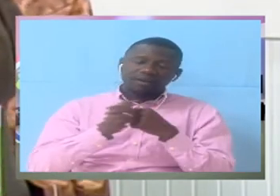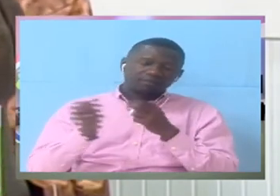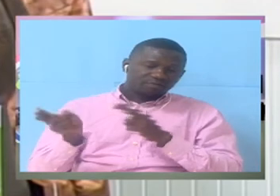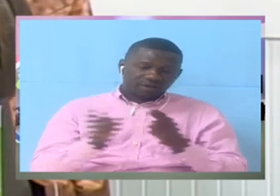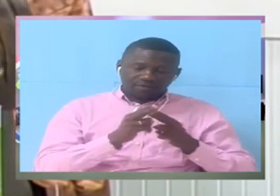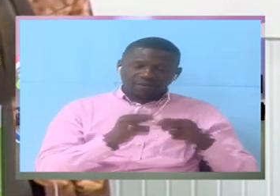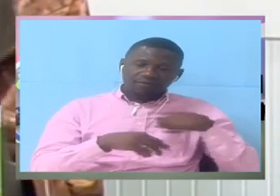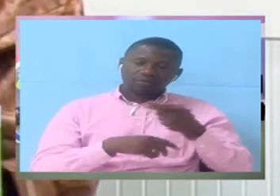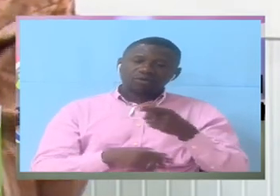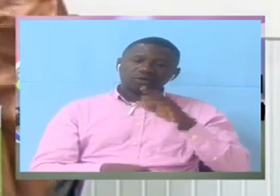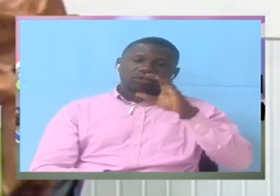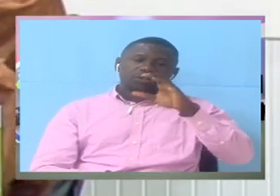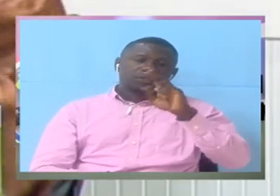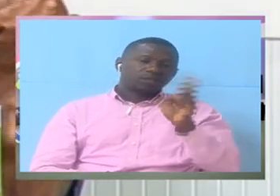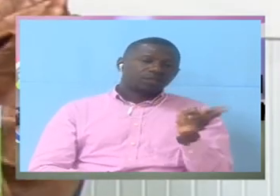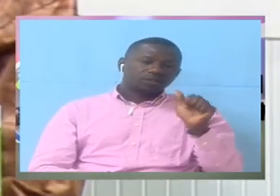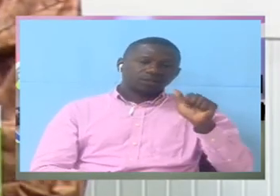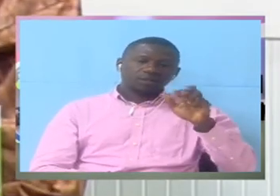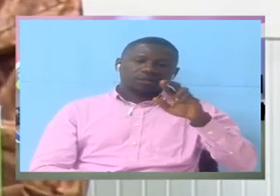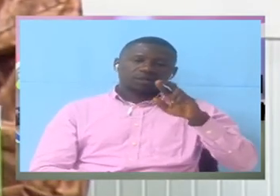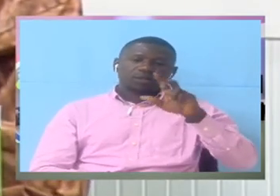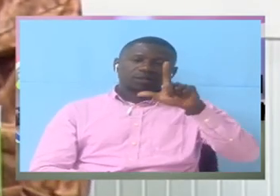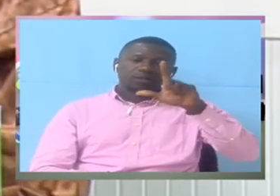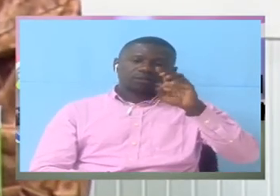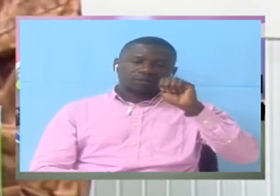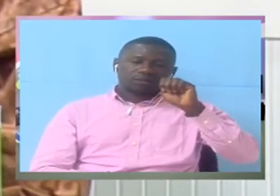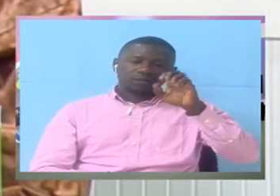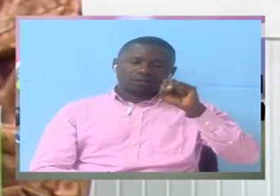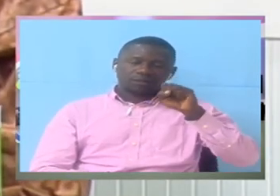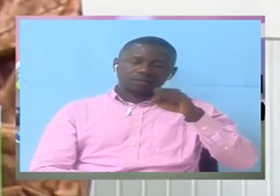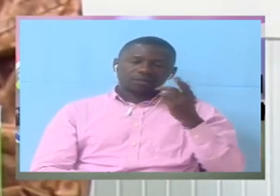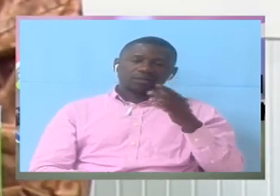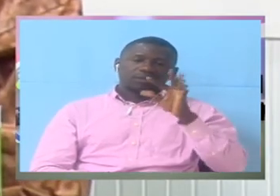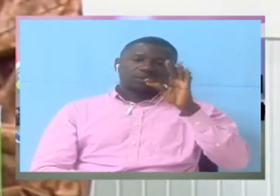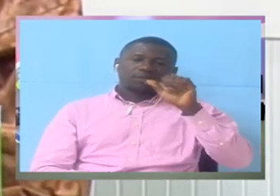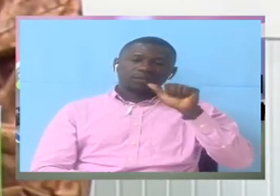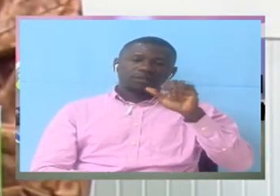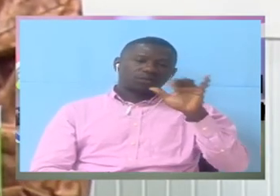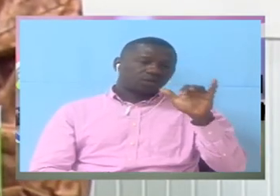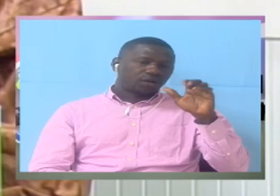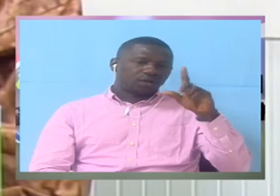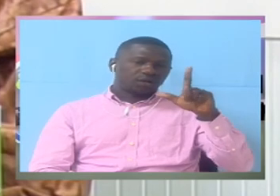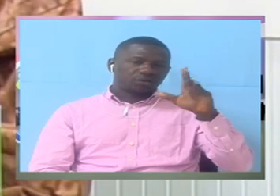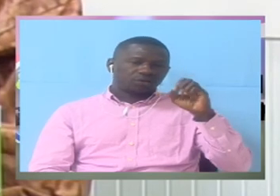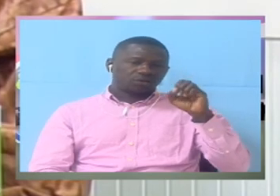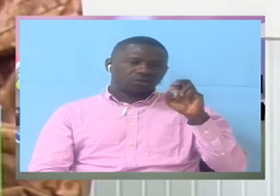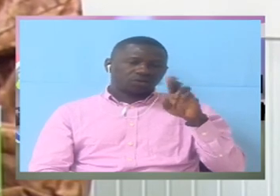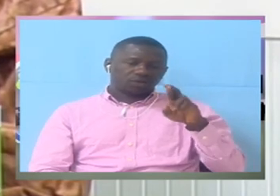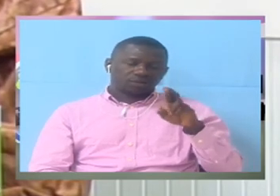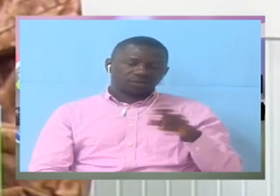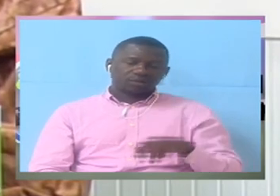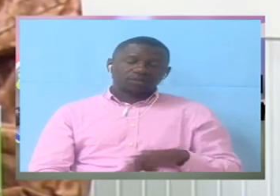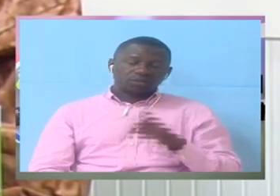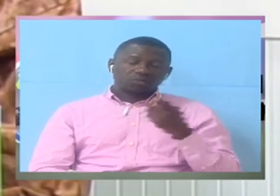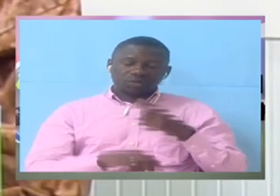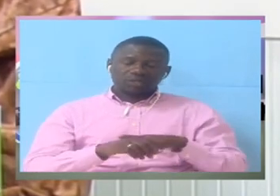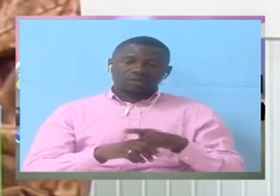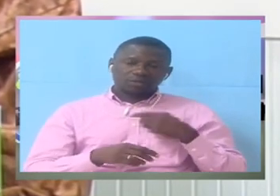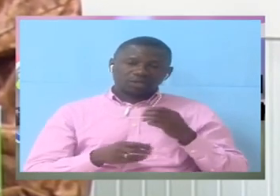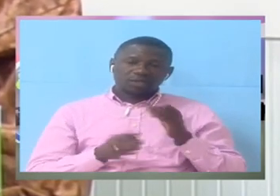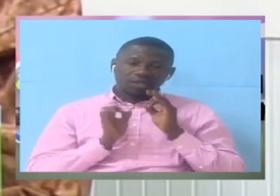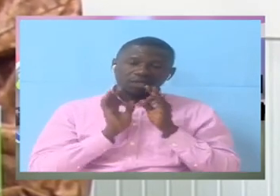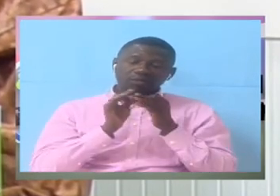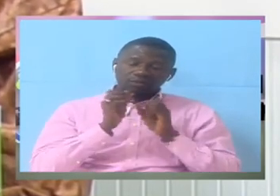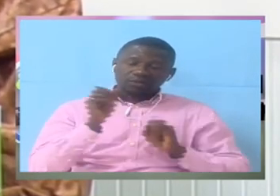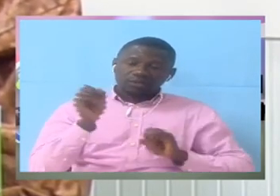Ledo. And that was the time they sent those papers in Jawara's time. Saying